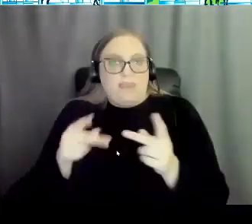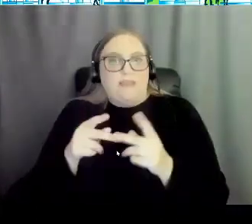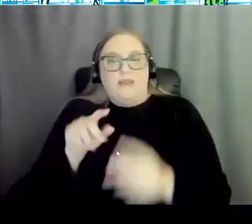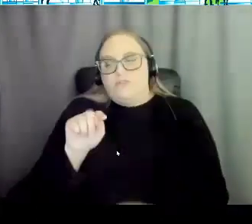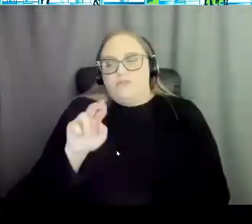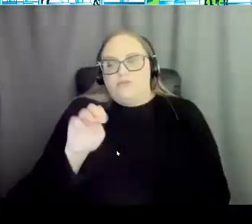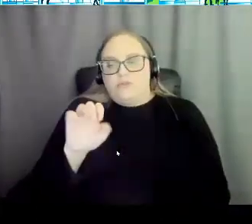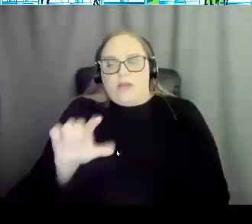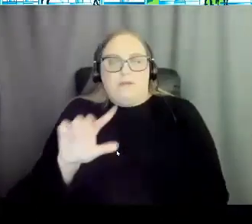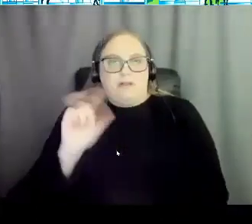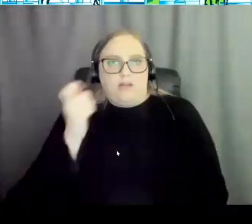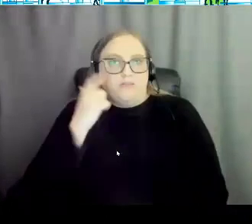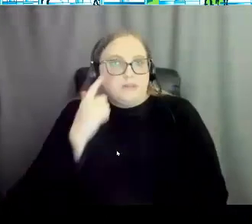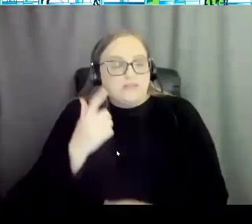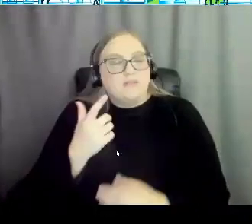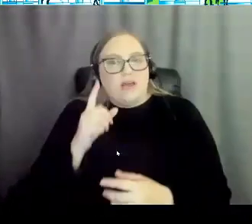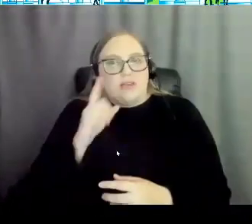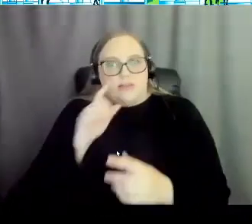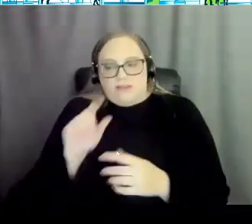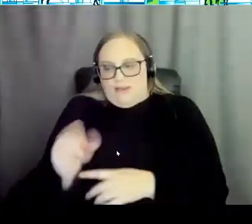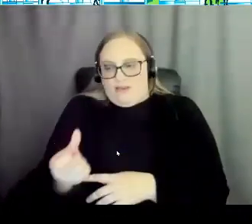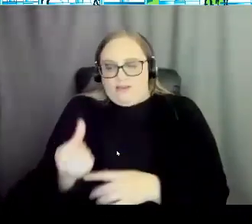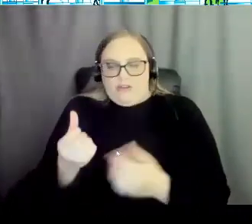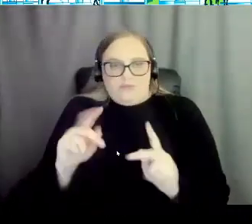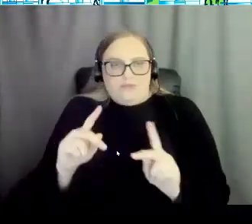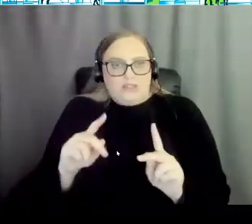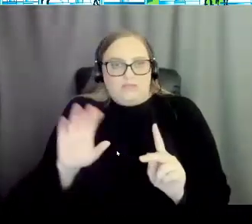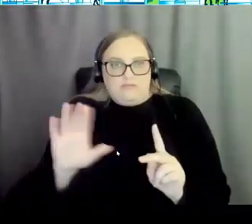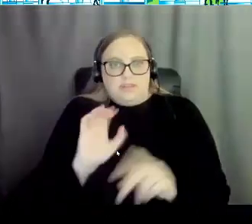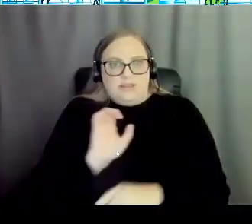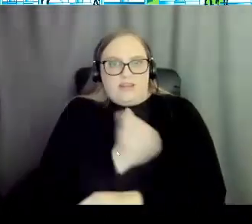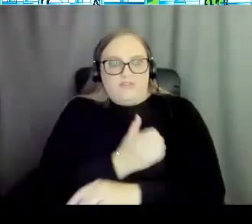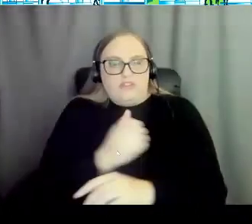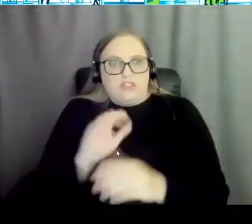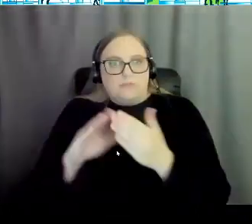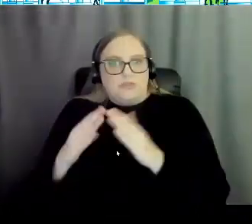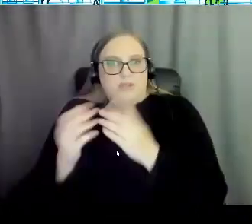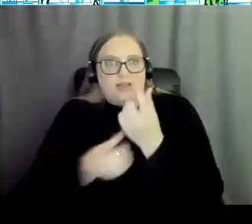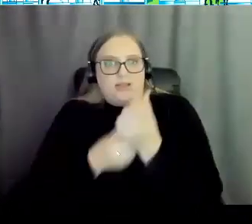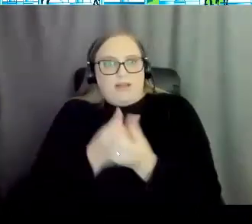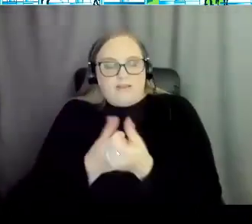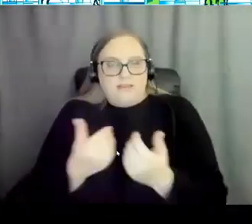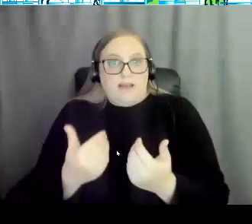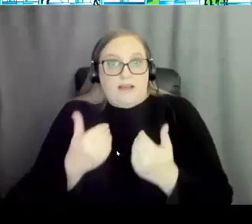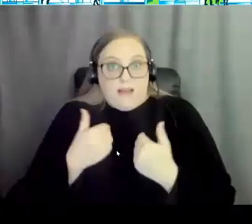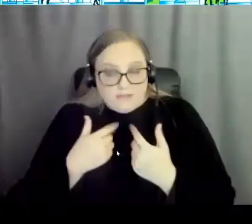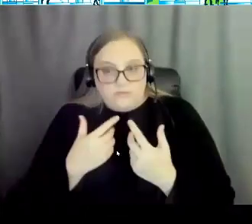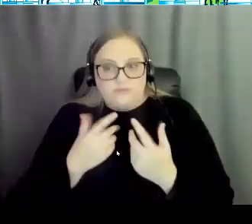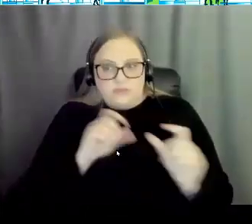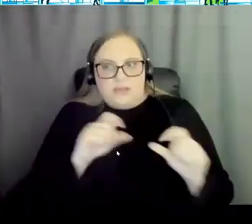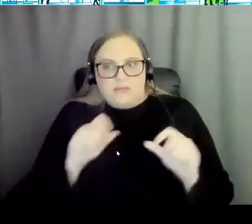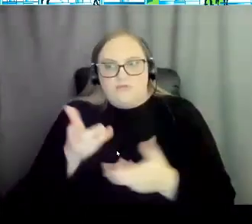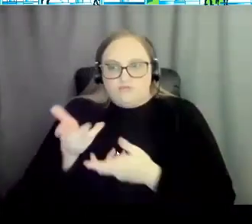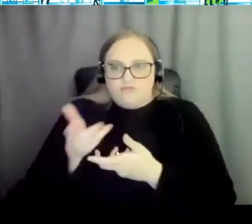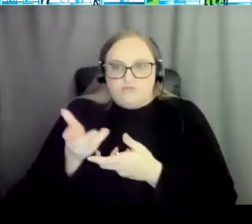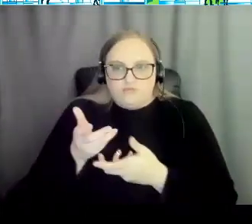governments. So I think any opportunity that the Energy Communities Alliance has to have holistic conversations, that is going to be